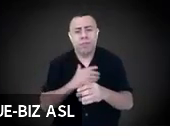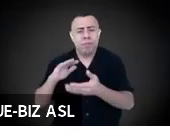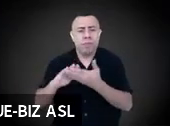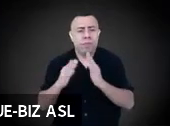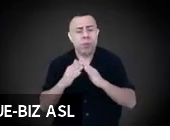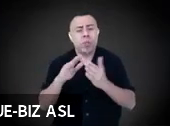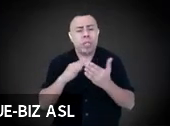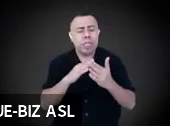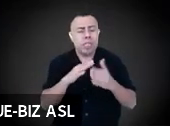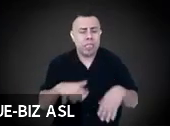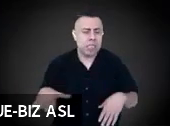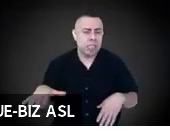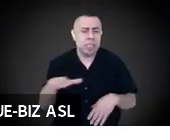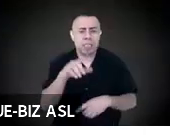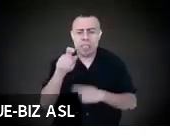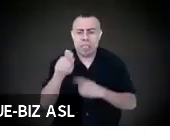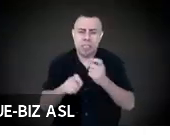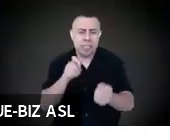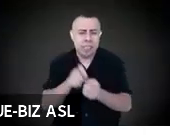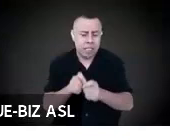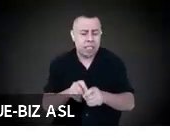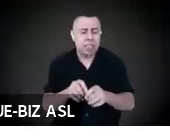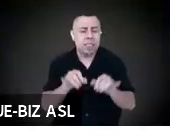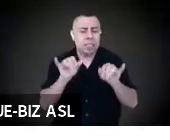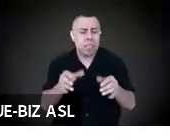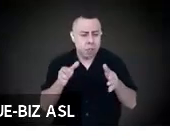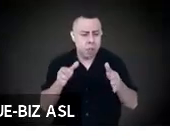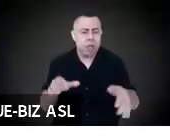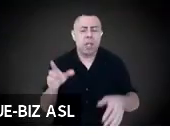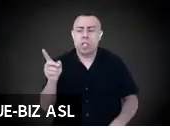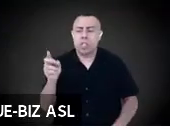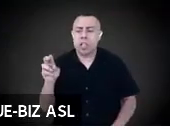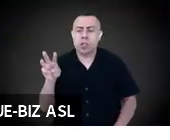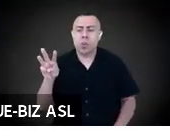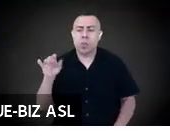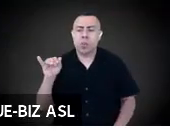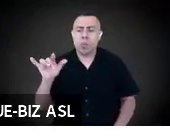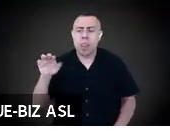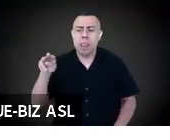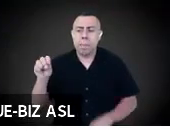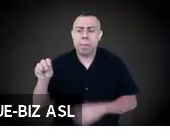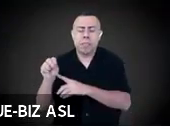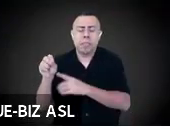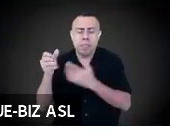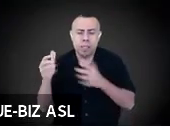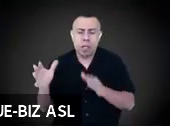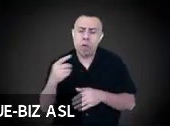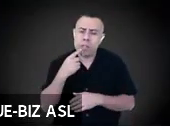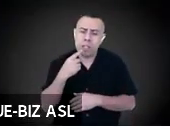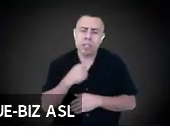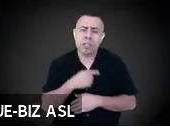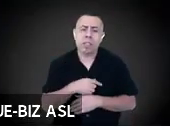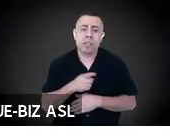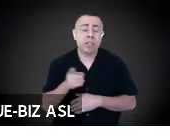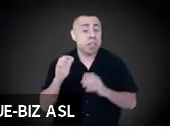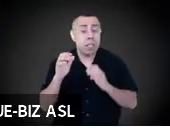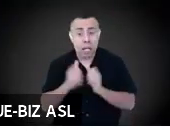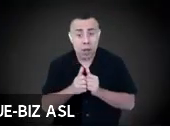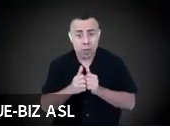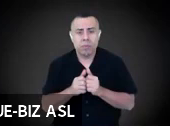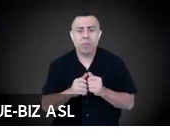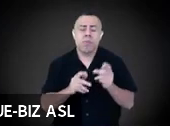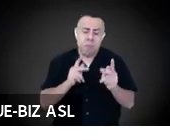exactly how Dr. Williams had said, by having people who actually did go through this